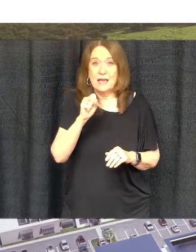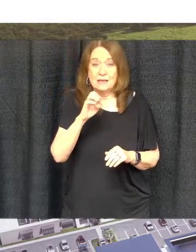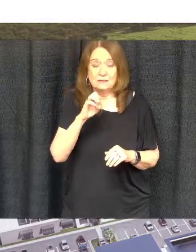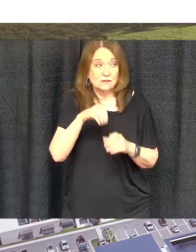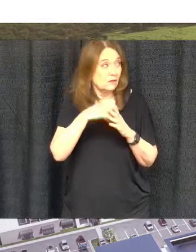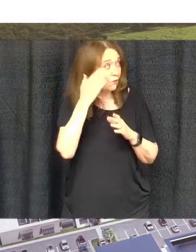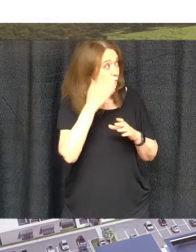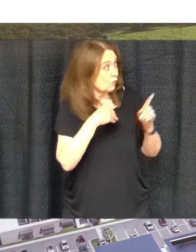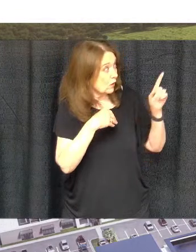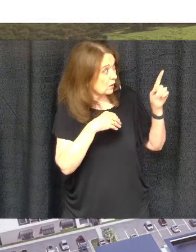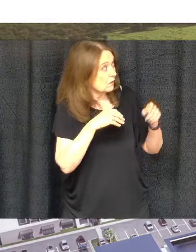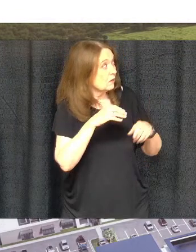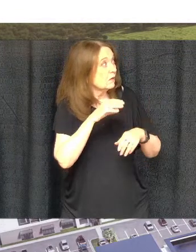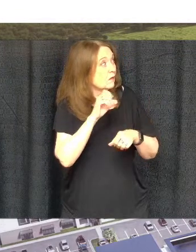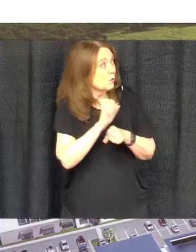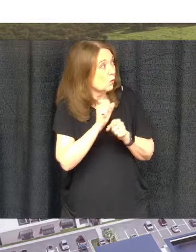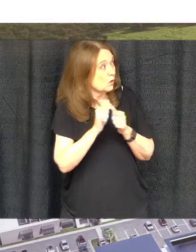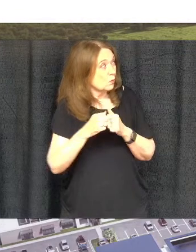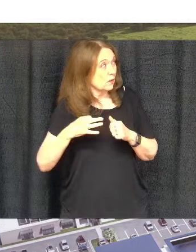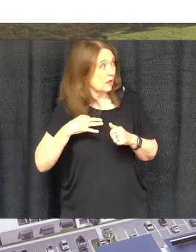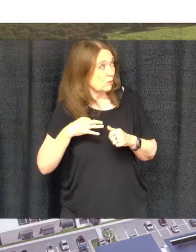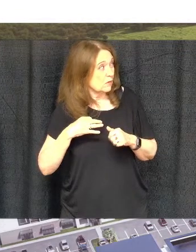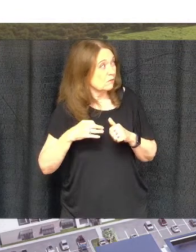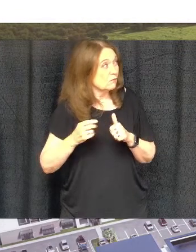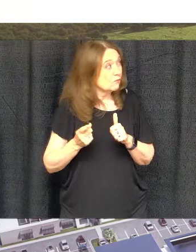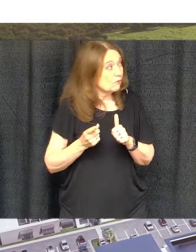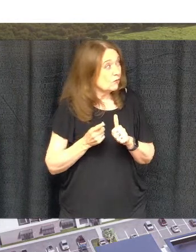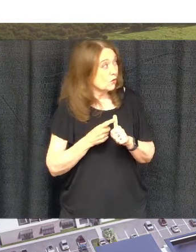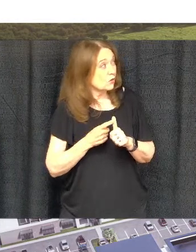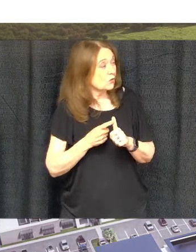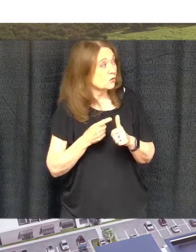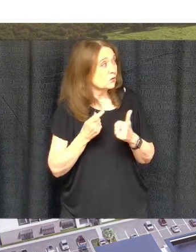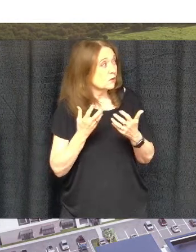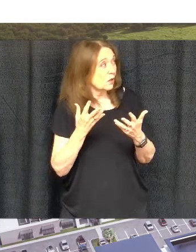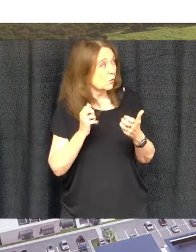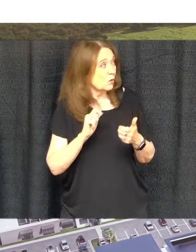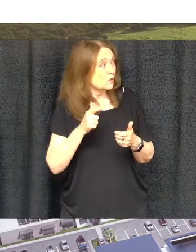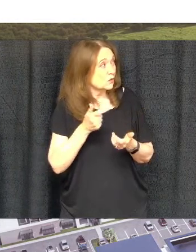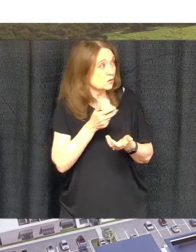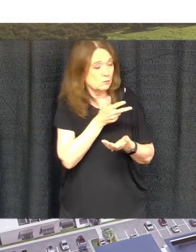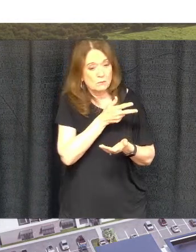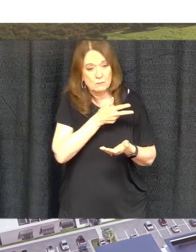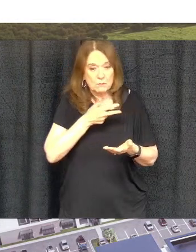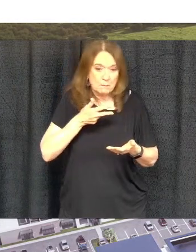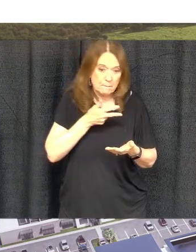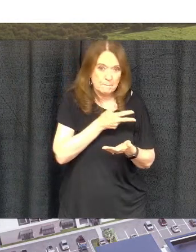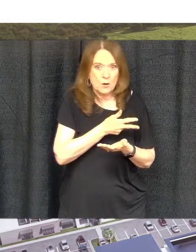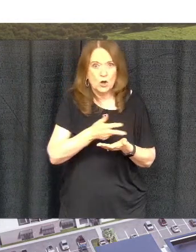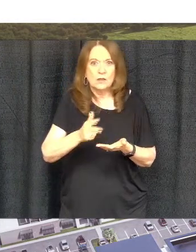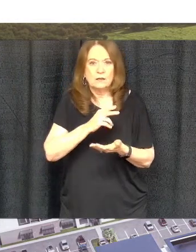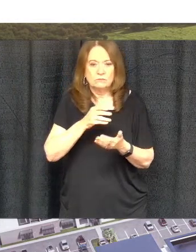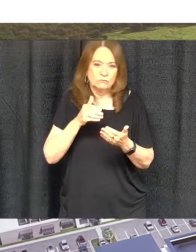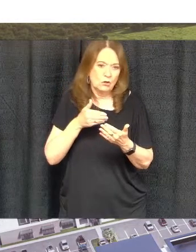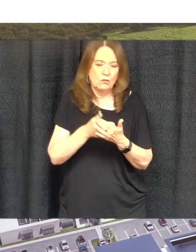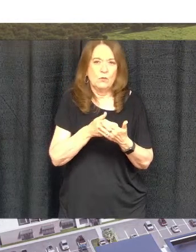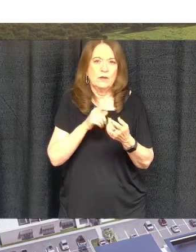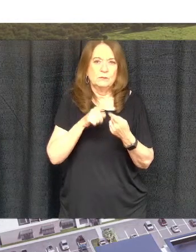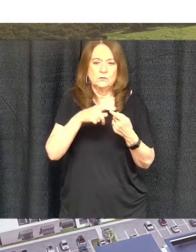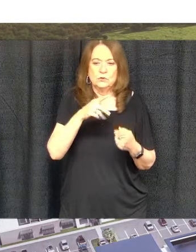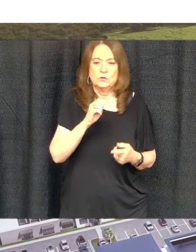actually worked with the applicant. This originally came in as just parking all the way up to Pea Ridge Road. We felt